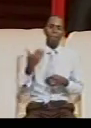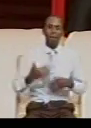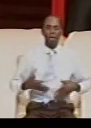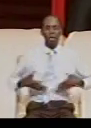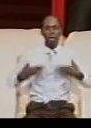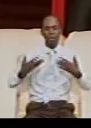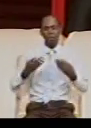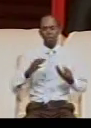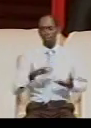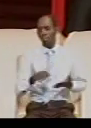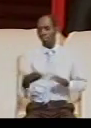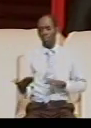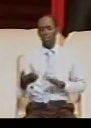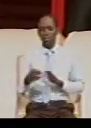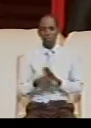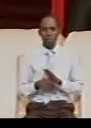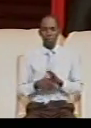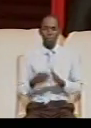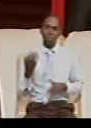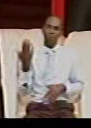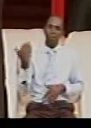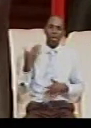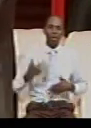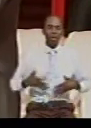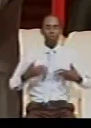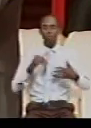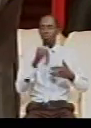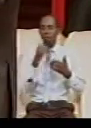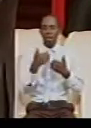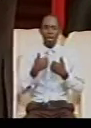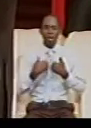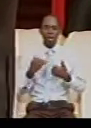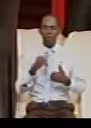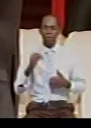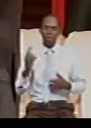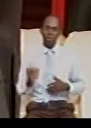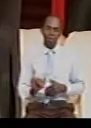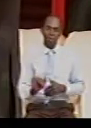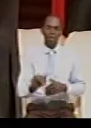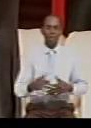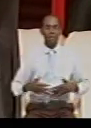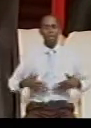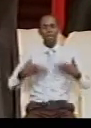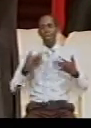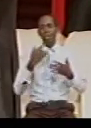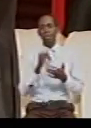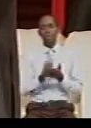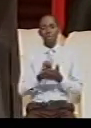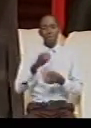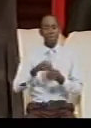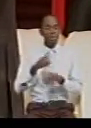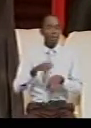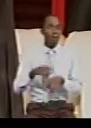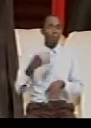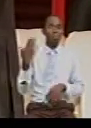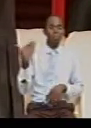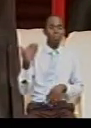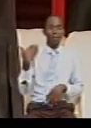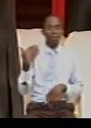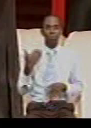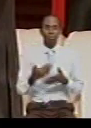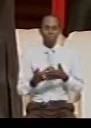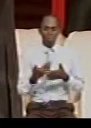past life of not having eternal life. And he said, in time past, before